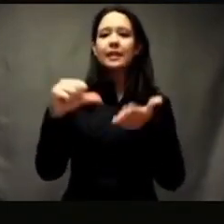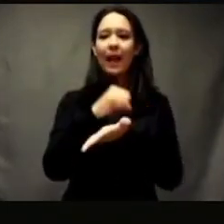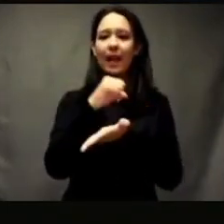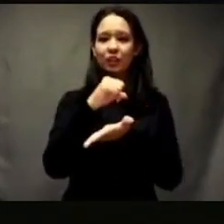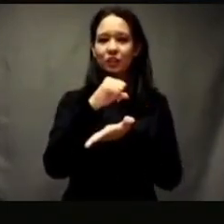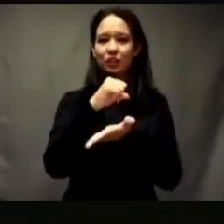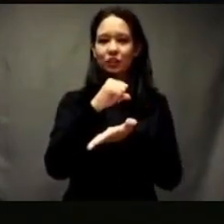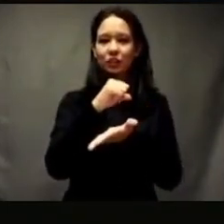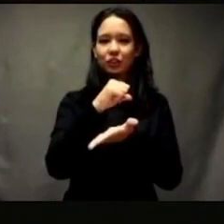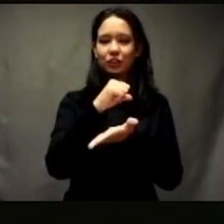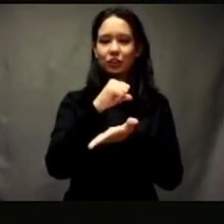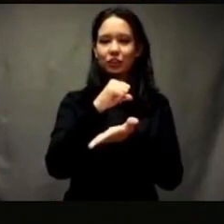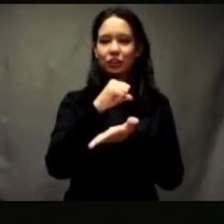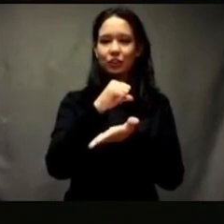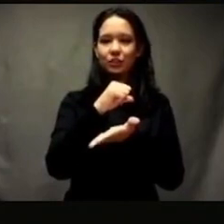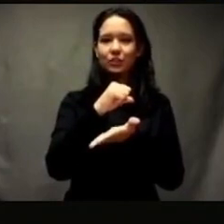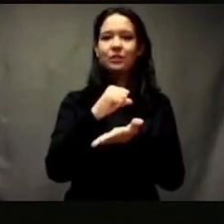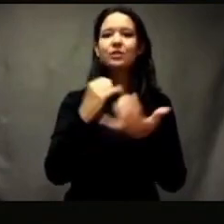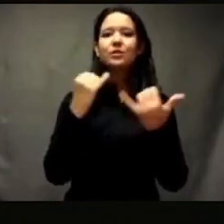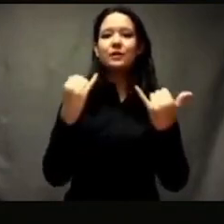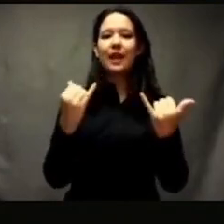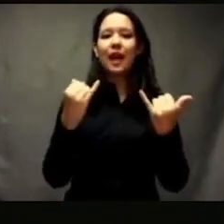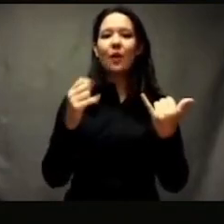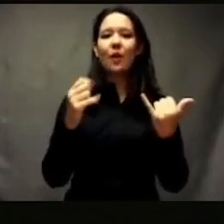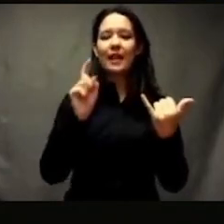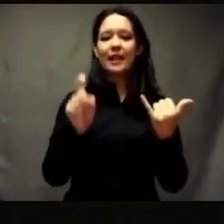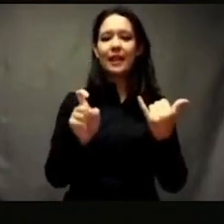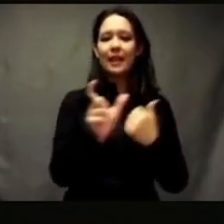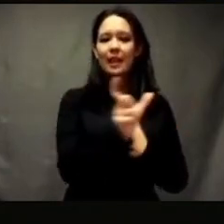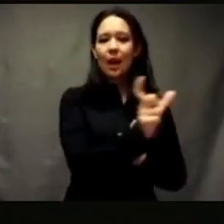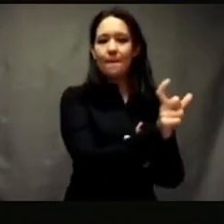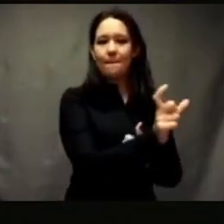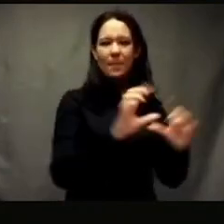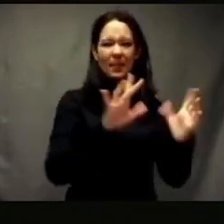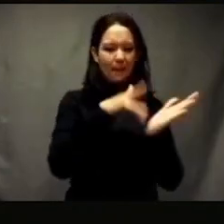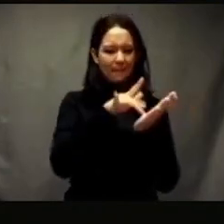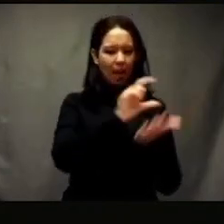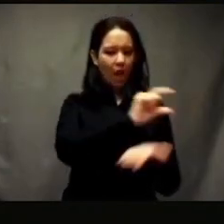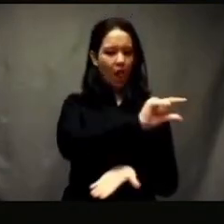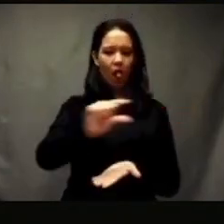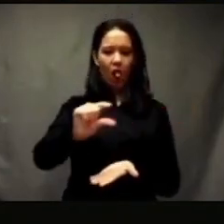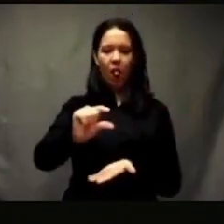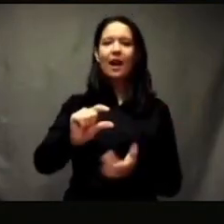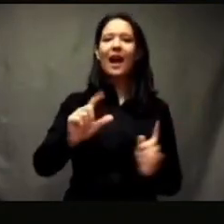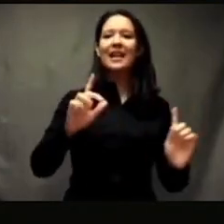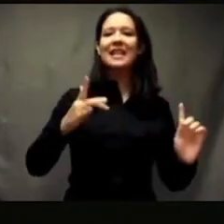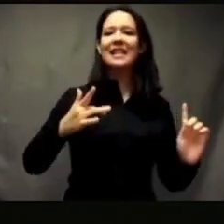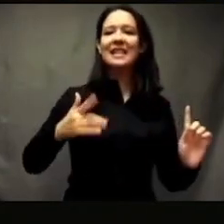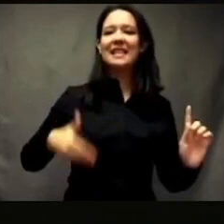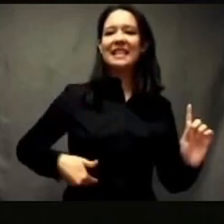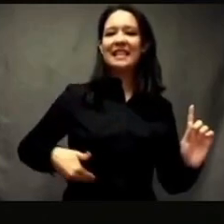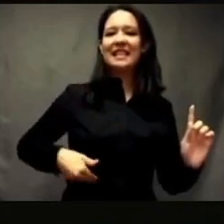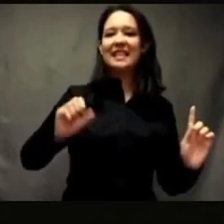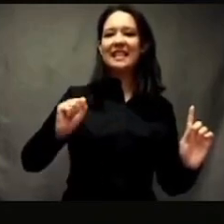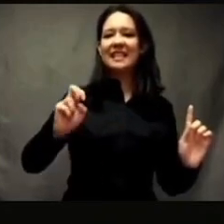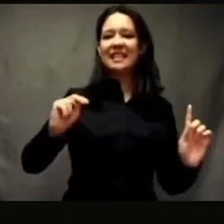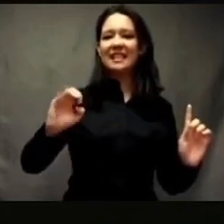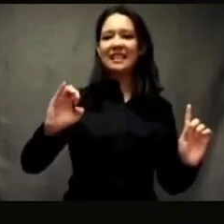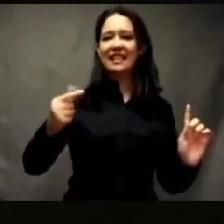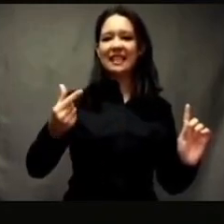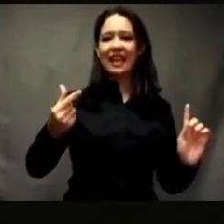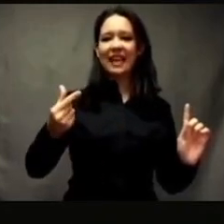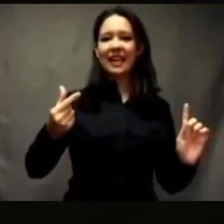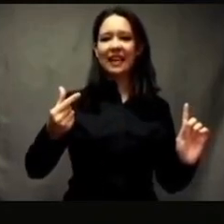So notice that I need a block here. And so I'm actually going to go to sensing. And then I'm going to drag